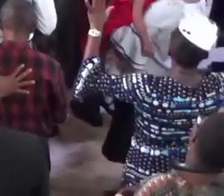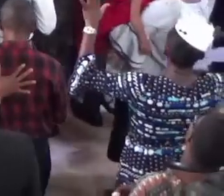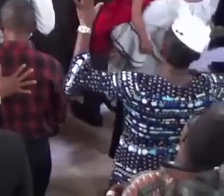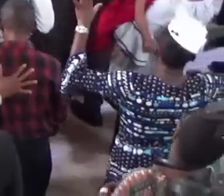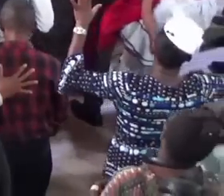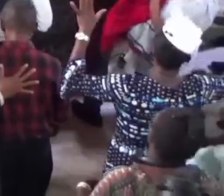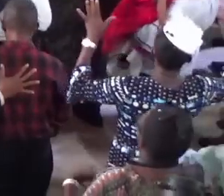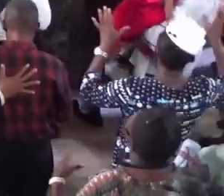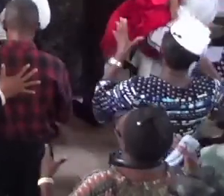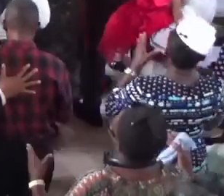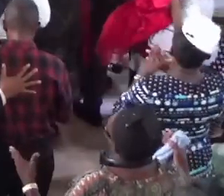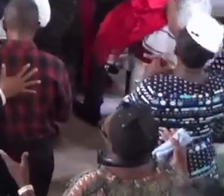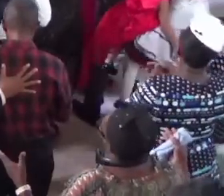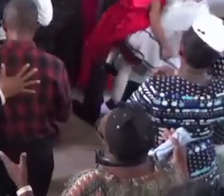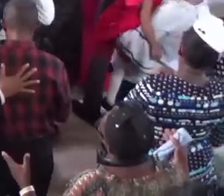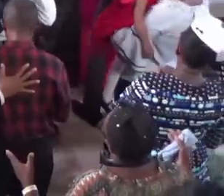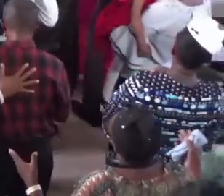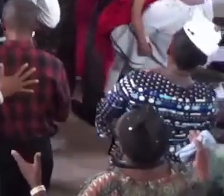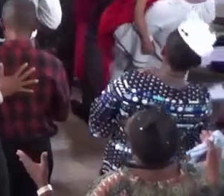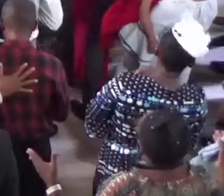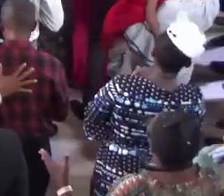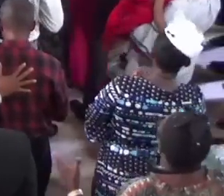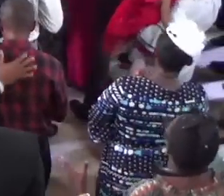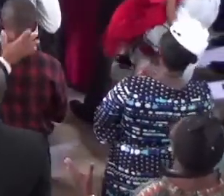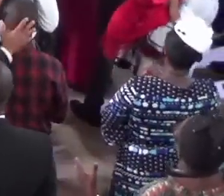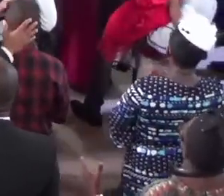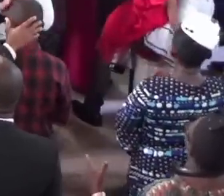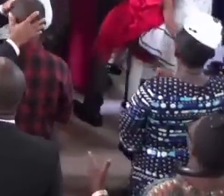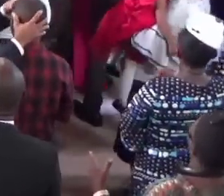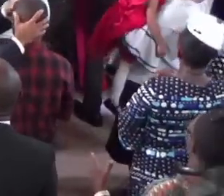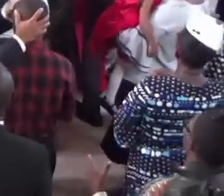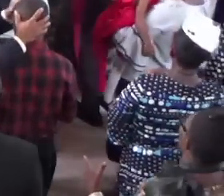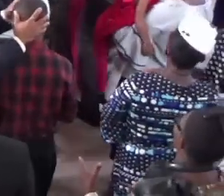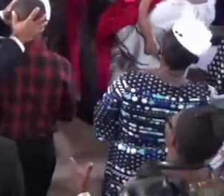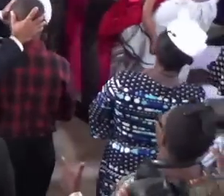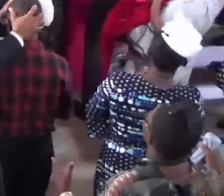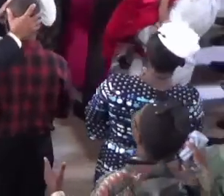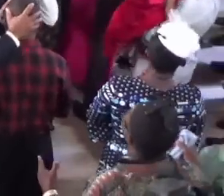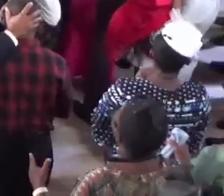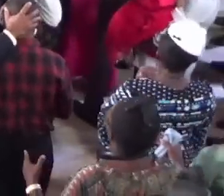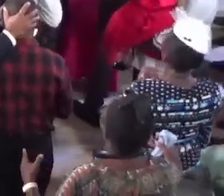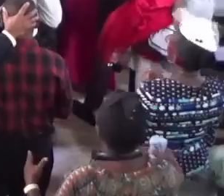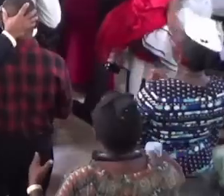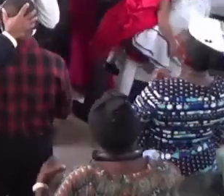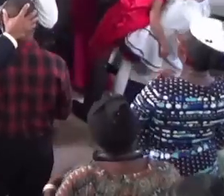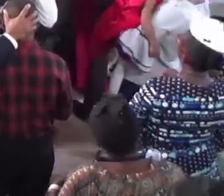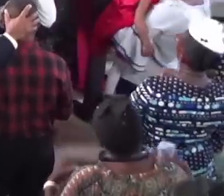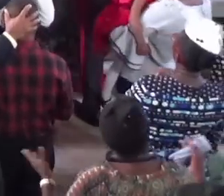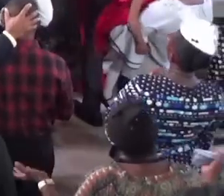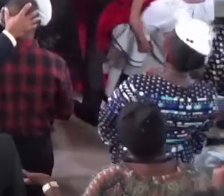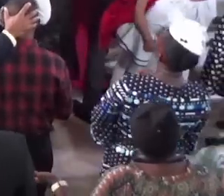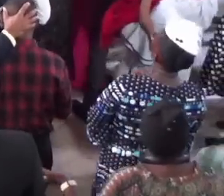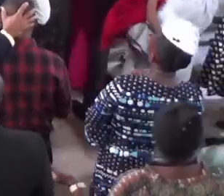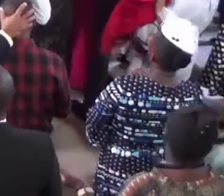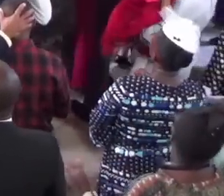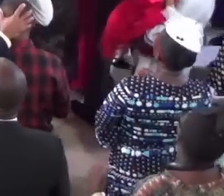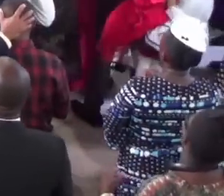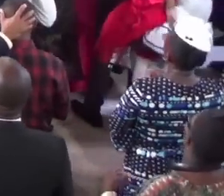Oh, mighty God. Praise the Lord. I'm free. No longer bound.